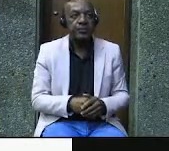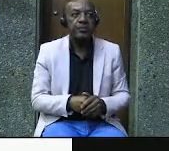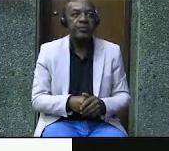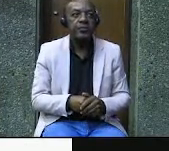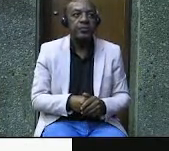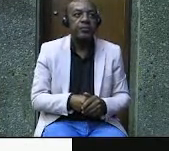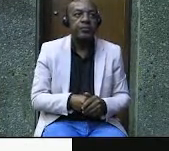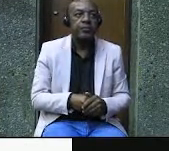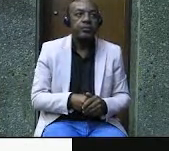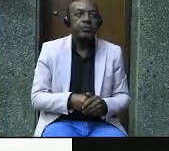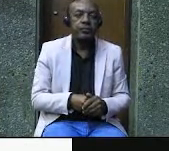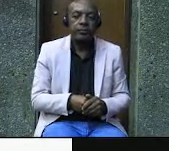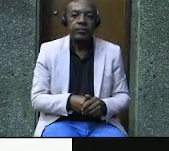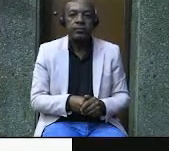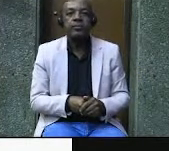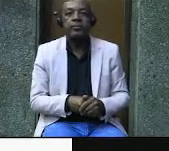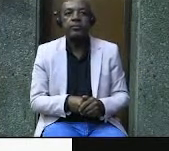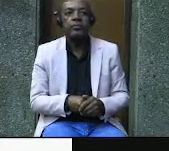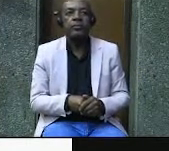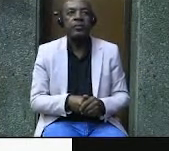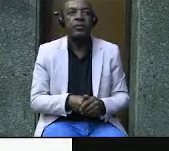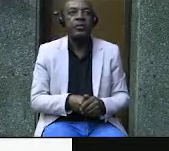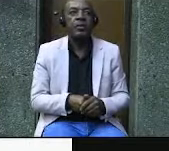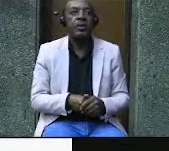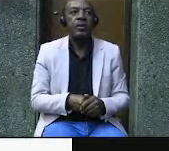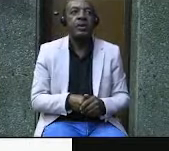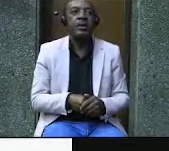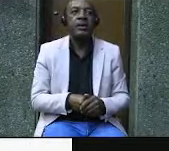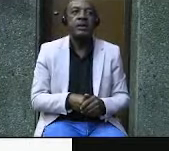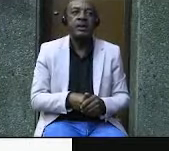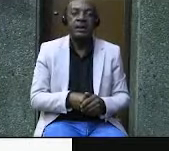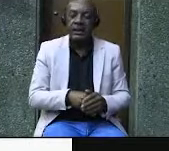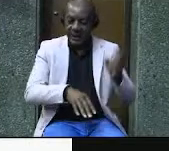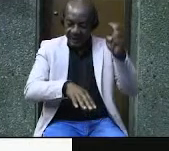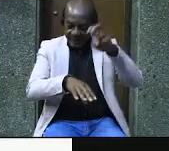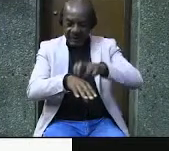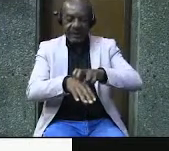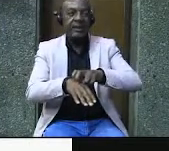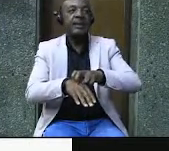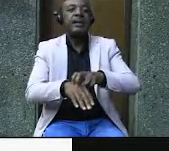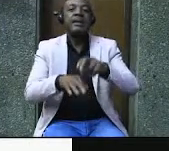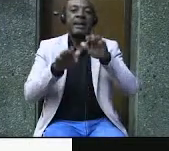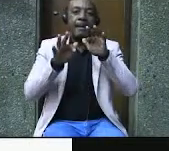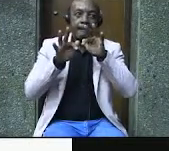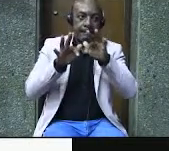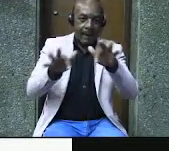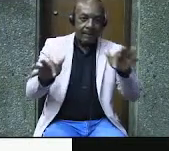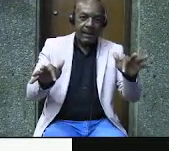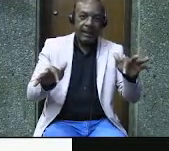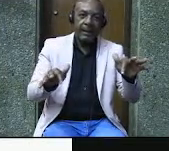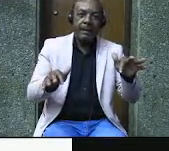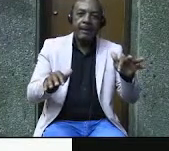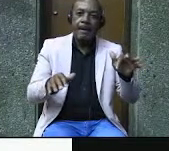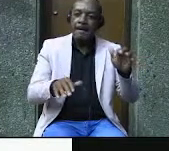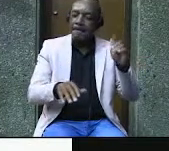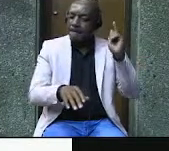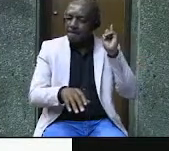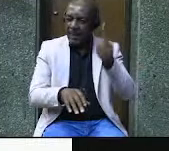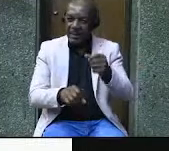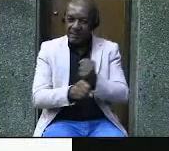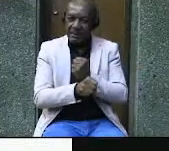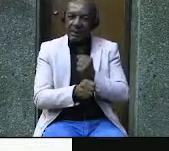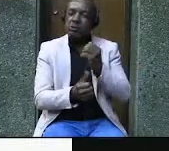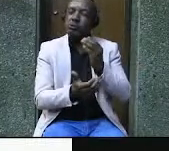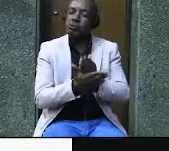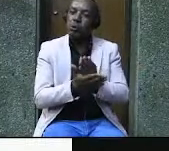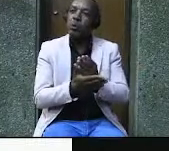there are a myriad of public purposes that are undertaken in terms of legislation. There